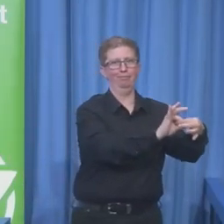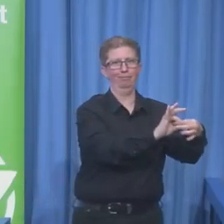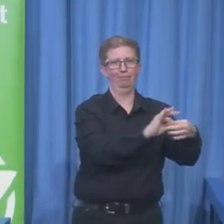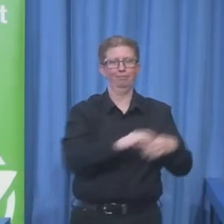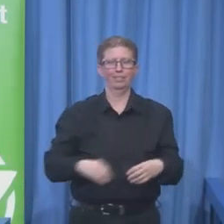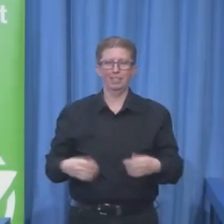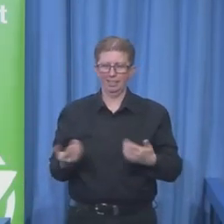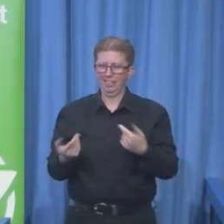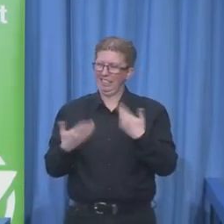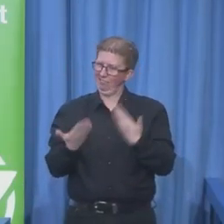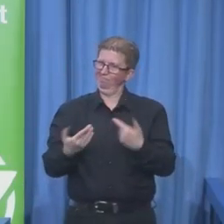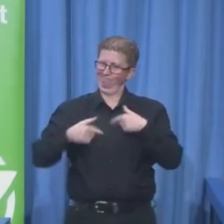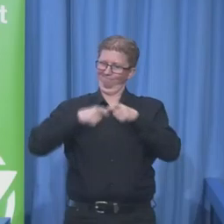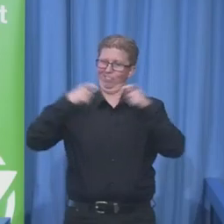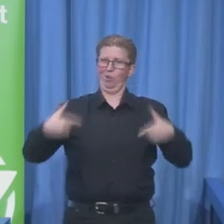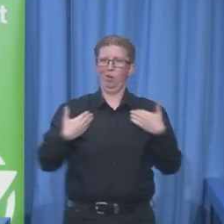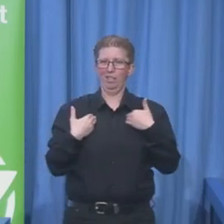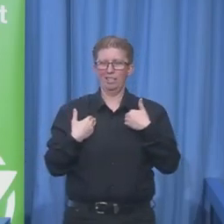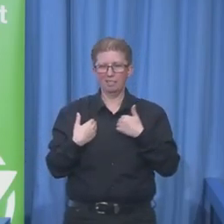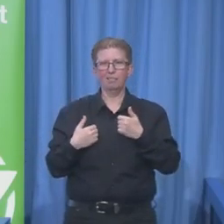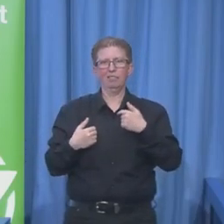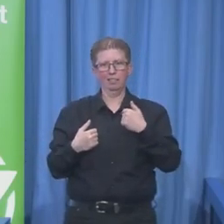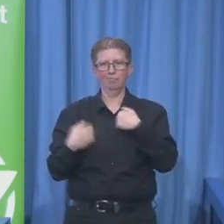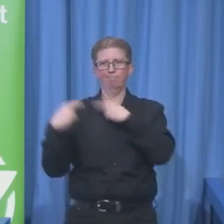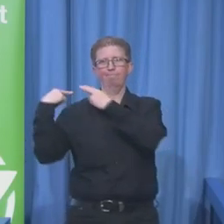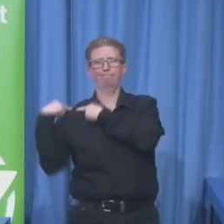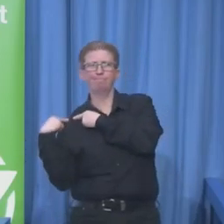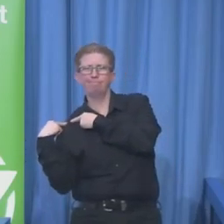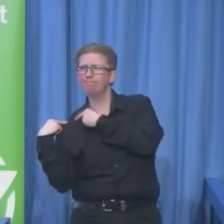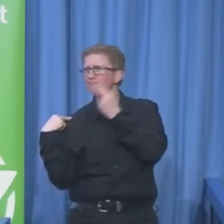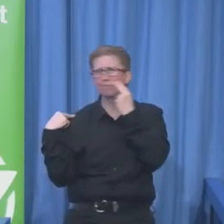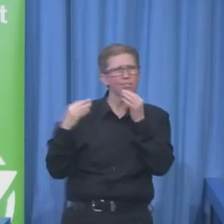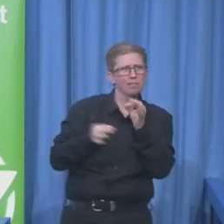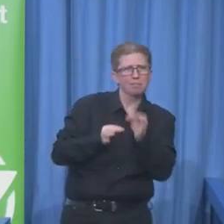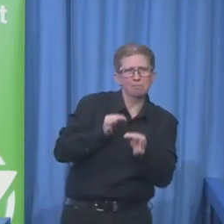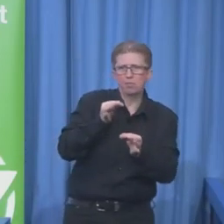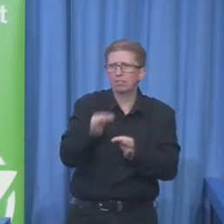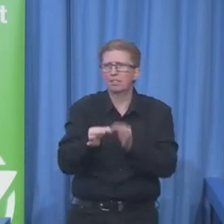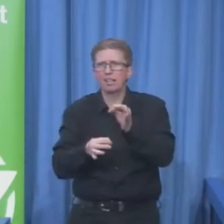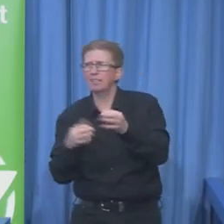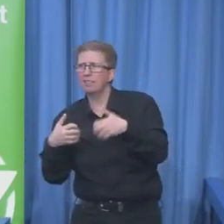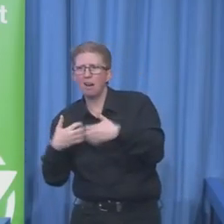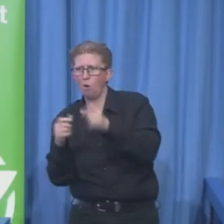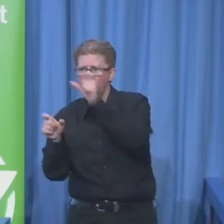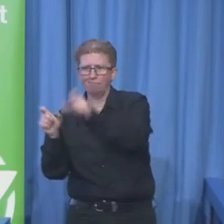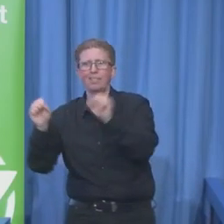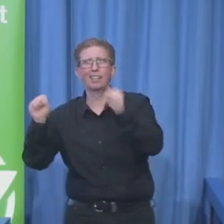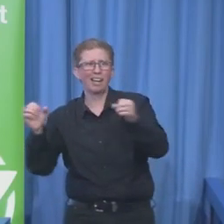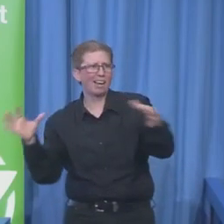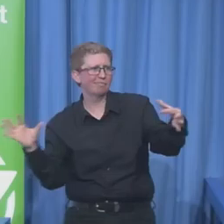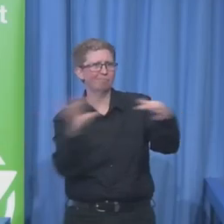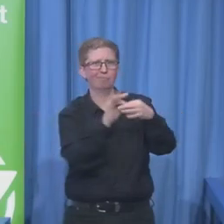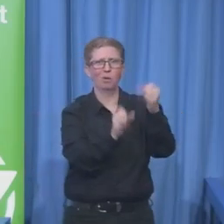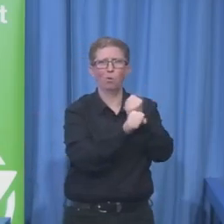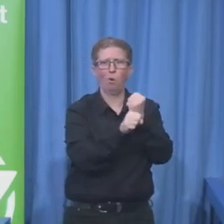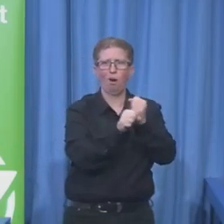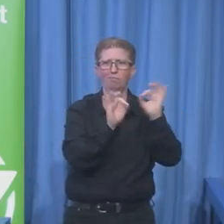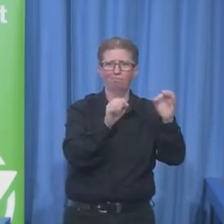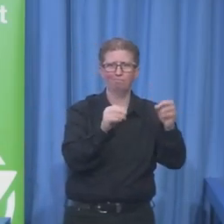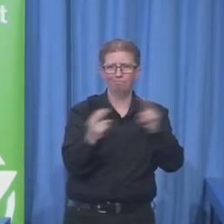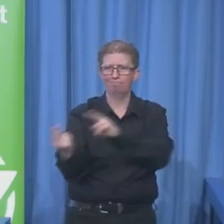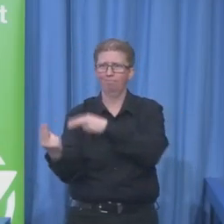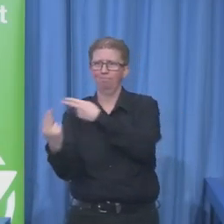spread positive examples because this serves to reduce anxieties or insecurities that people might